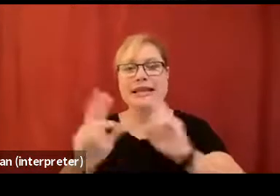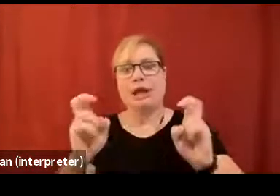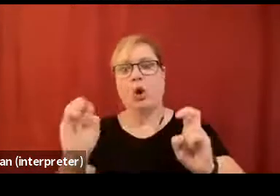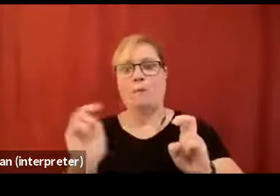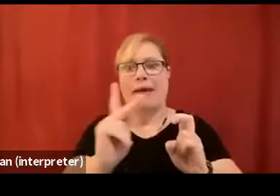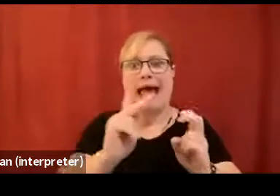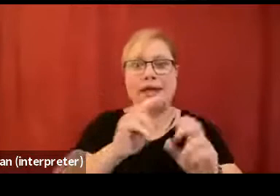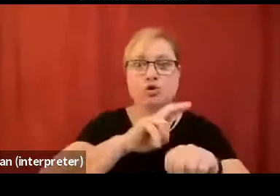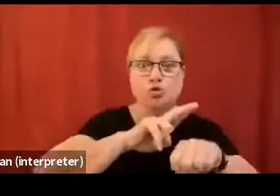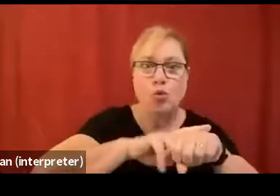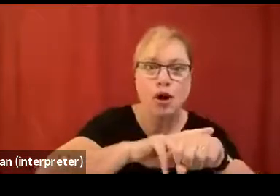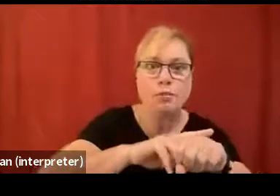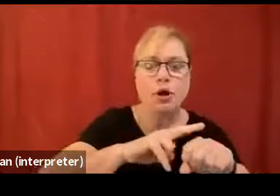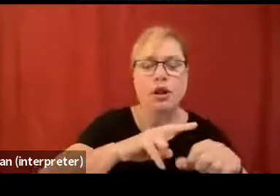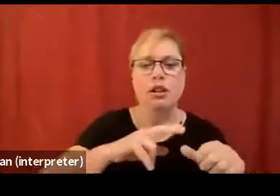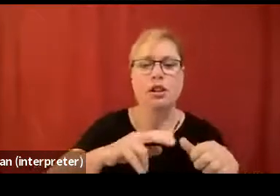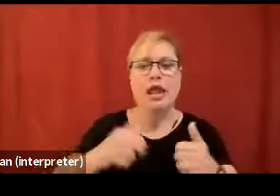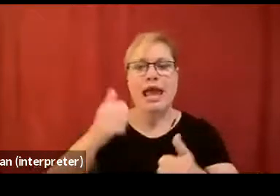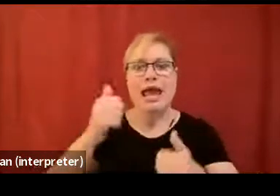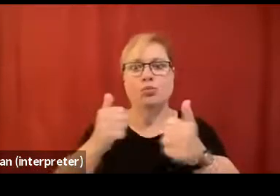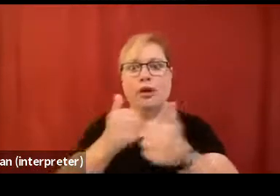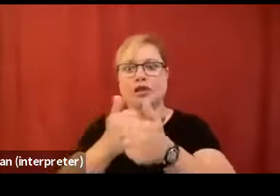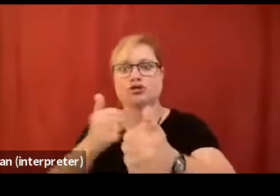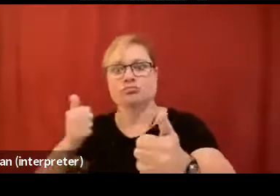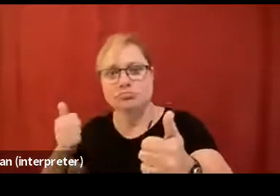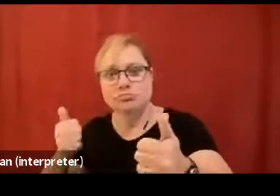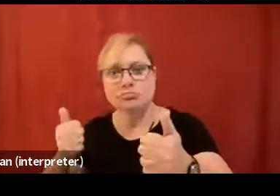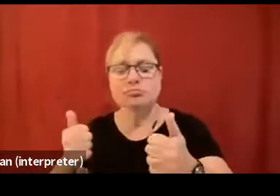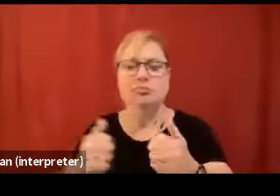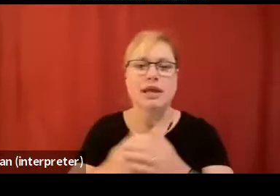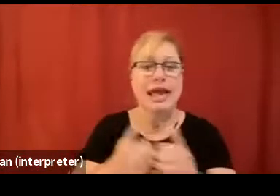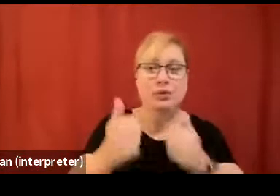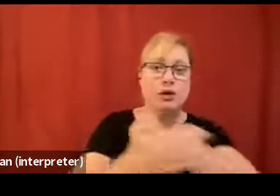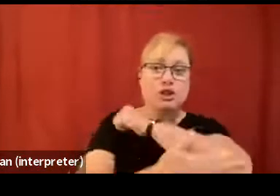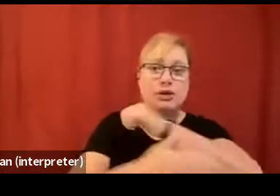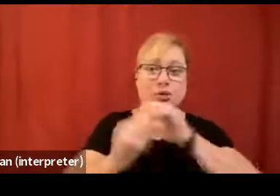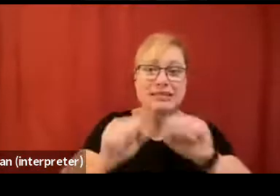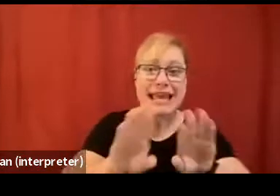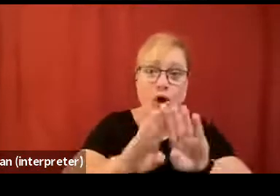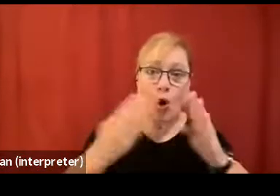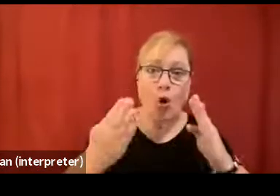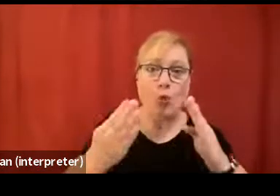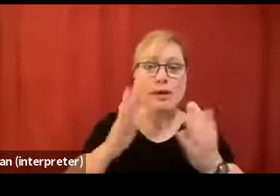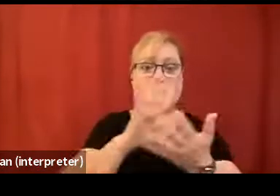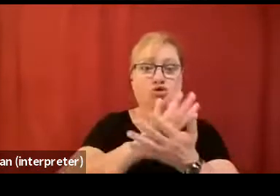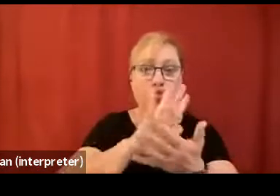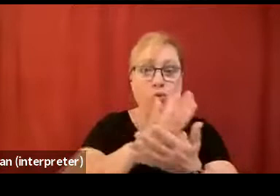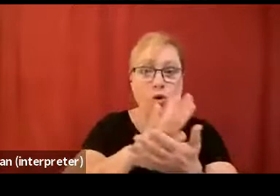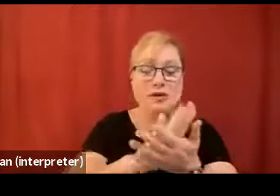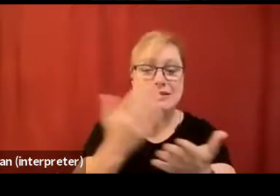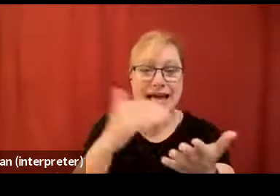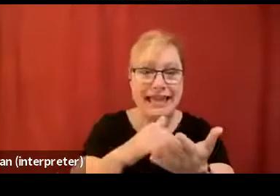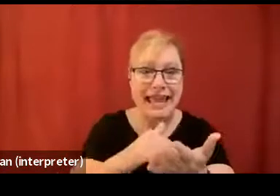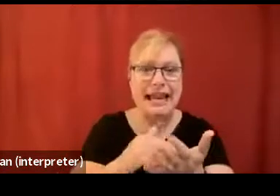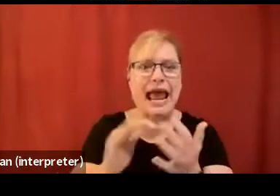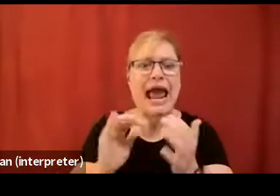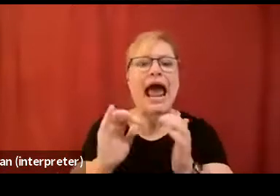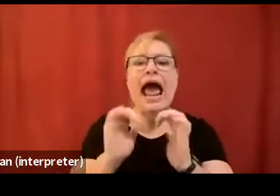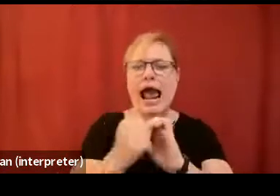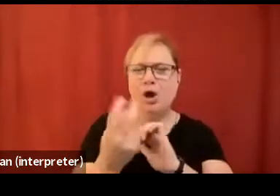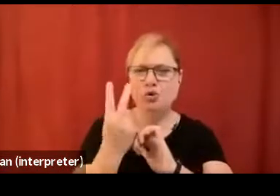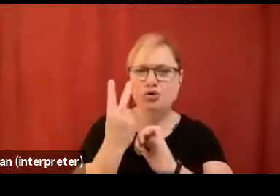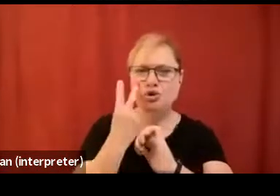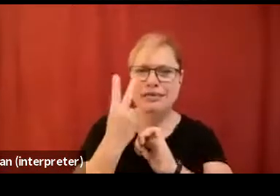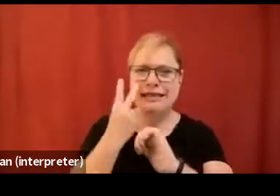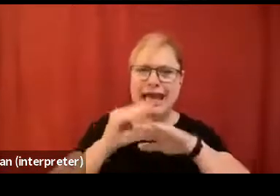countries, and also reopen schools, of course. How do you see these inequalities affecting long-term outcomes